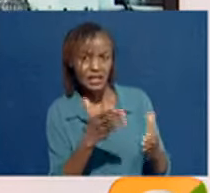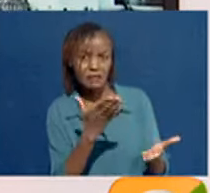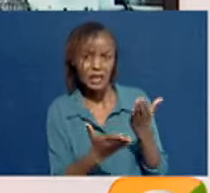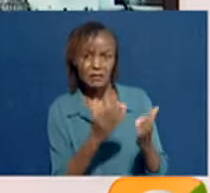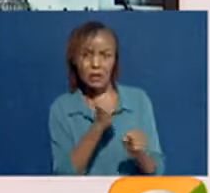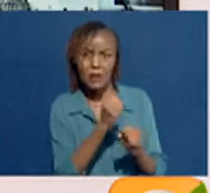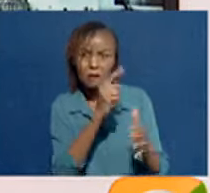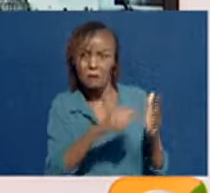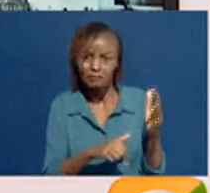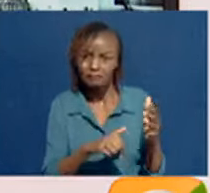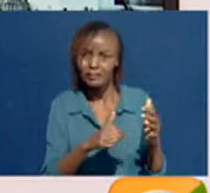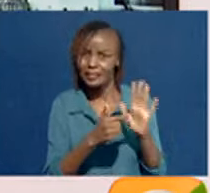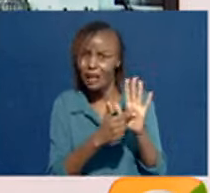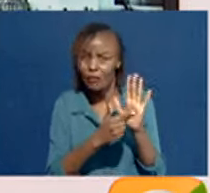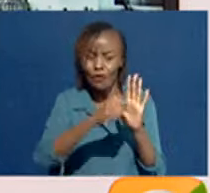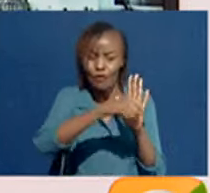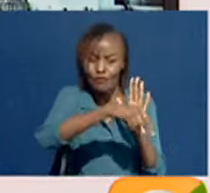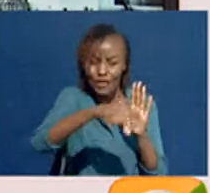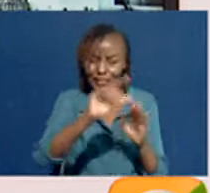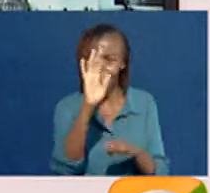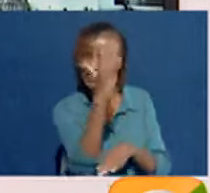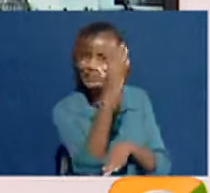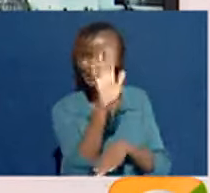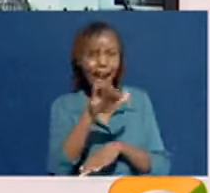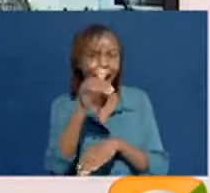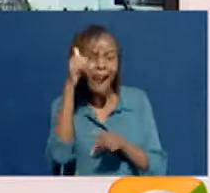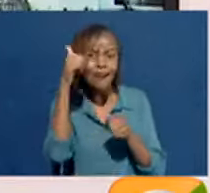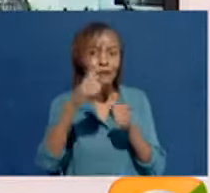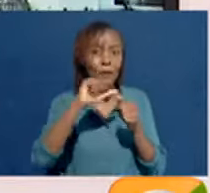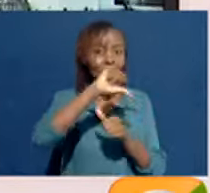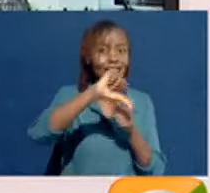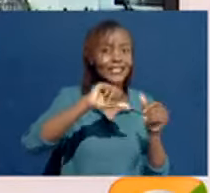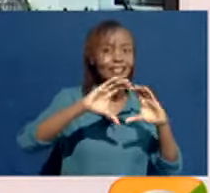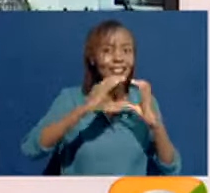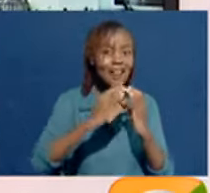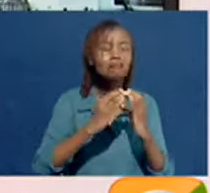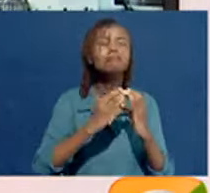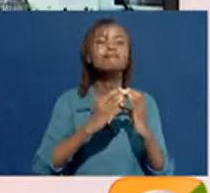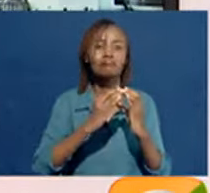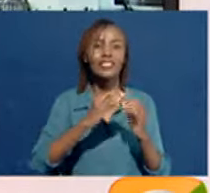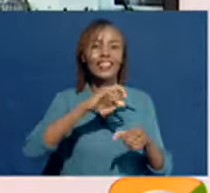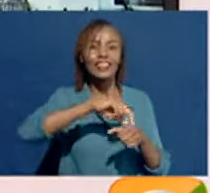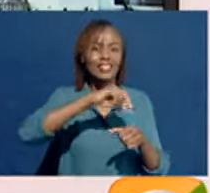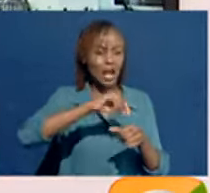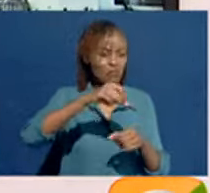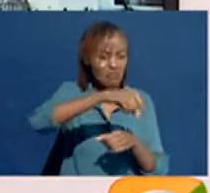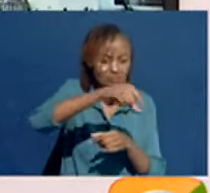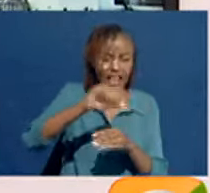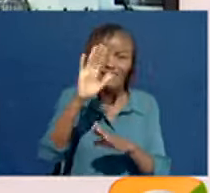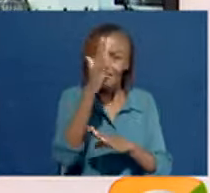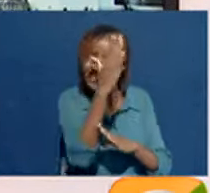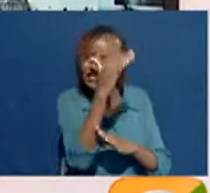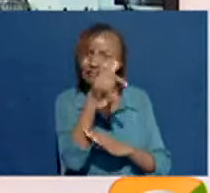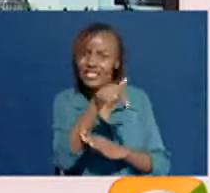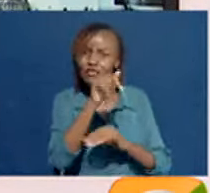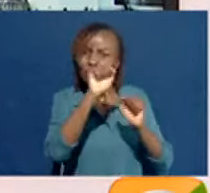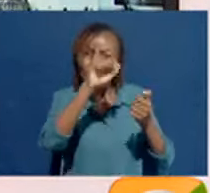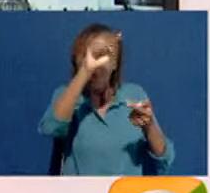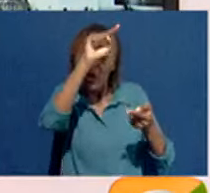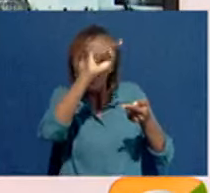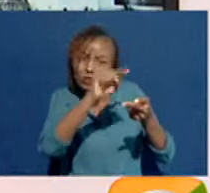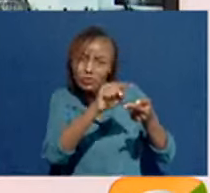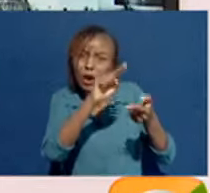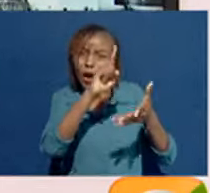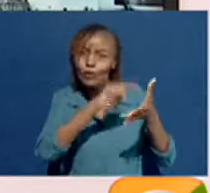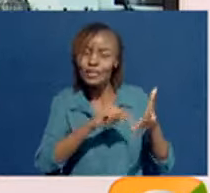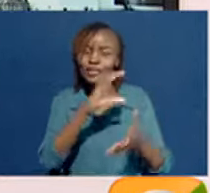science classes back in primary school, trees absorb carbon dioxide from the air for their own photosynthesis. Or perhaps they could be investing in